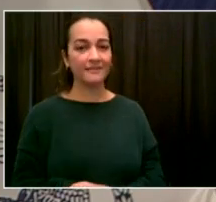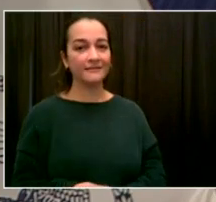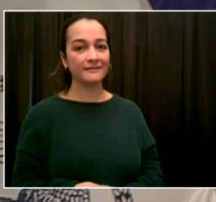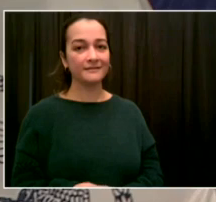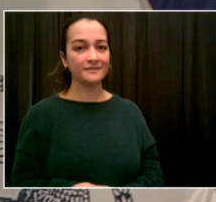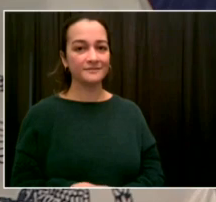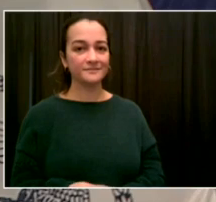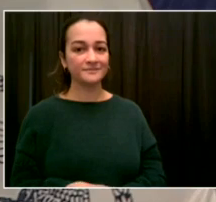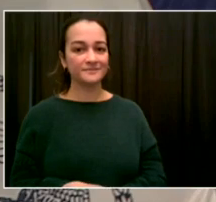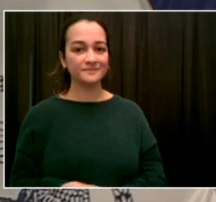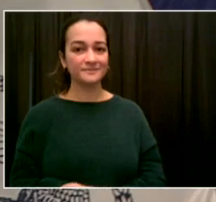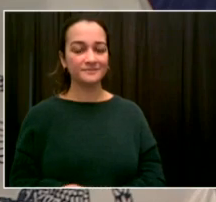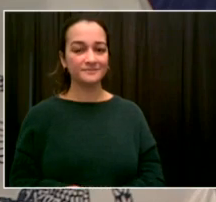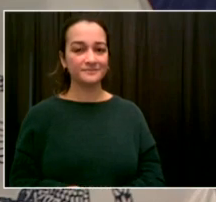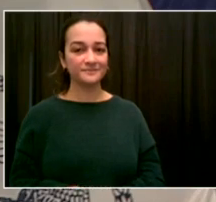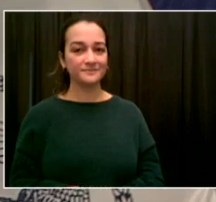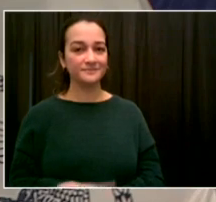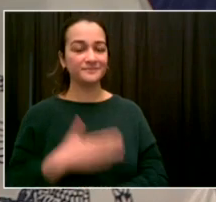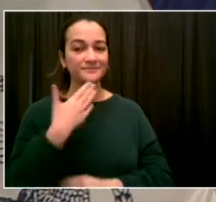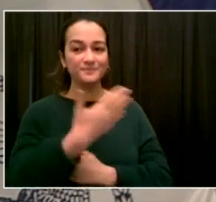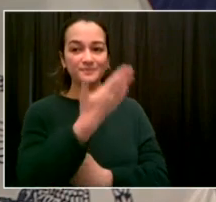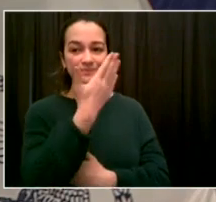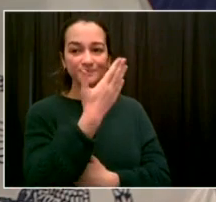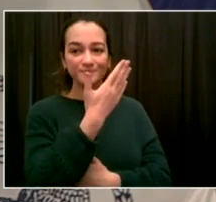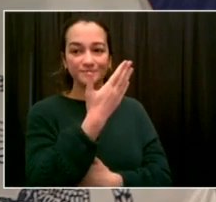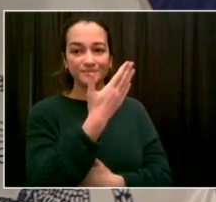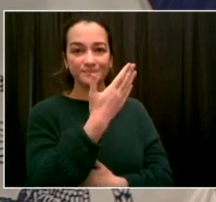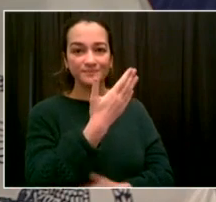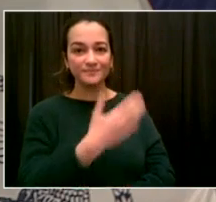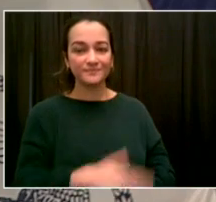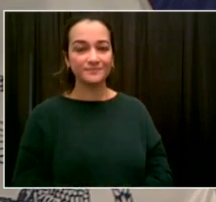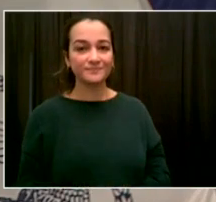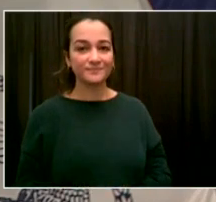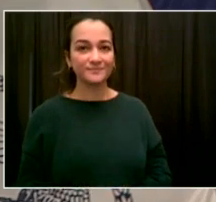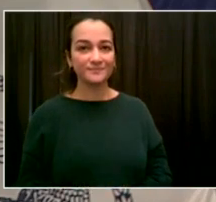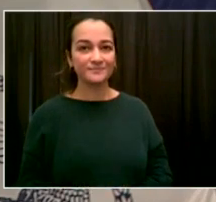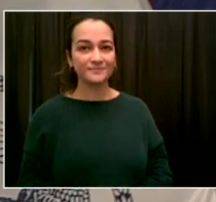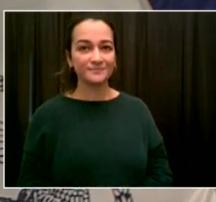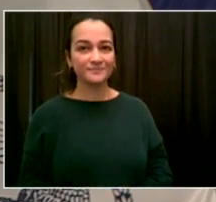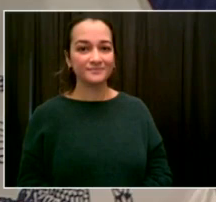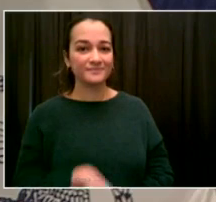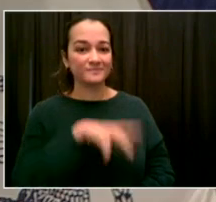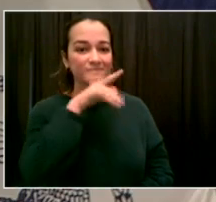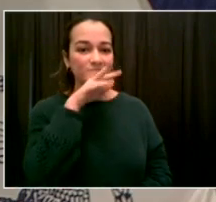Jimmy, you got range there, brother. Buenos dias to you. Yeah.